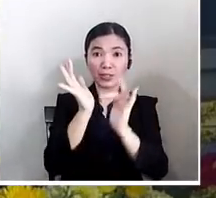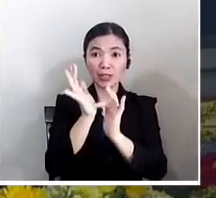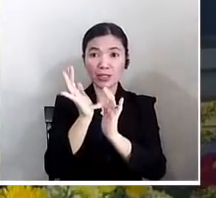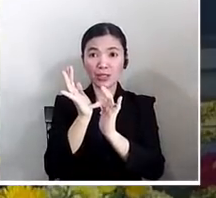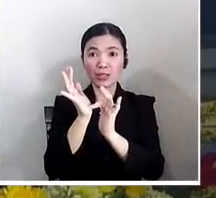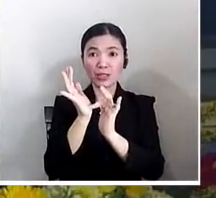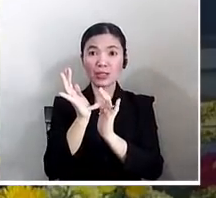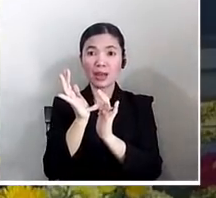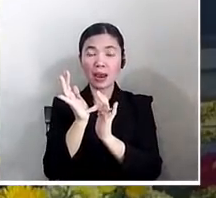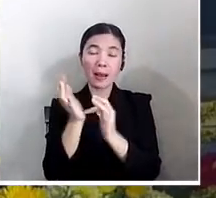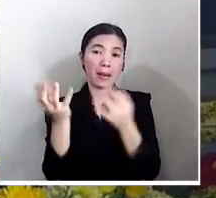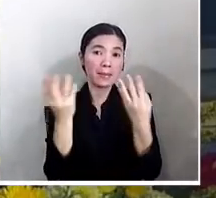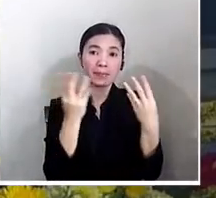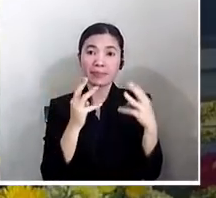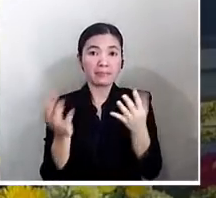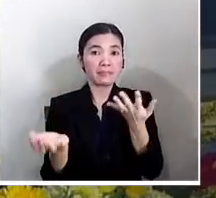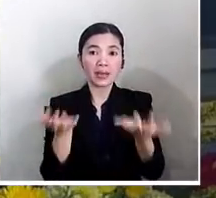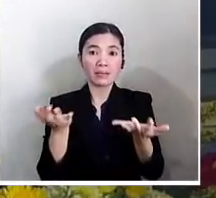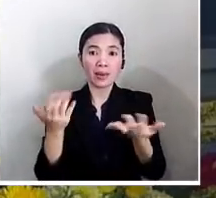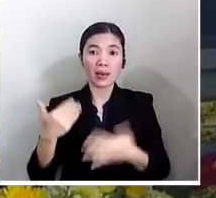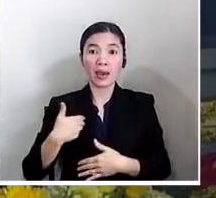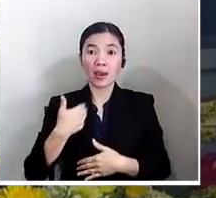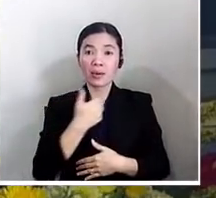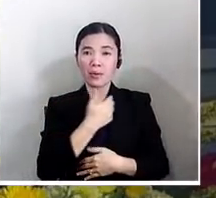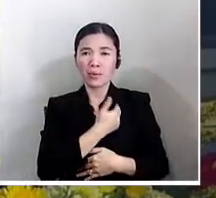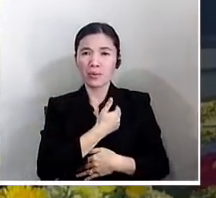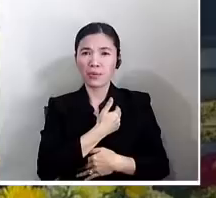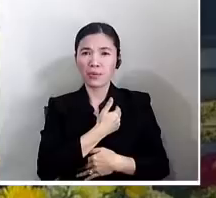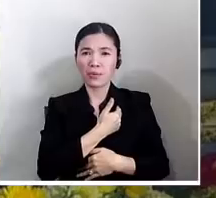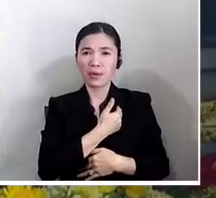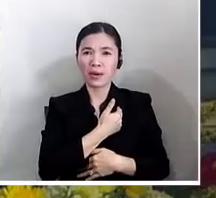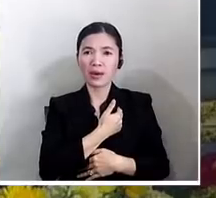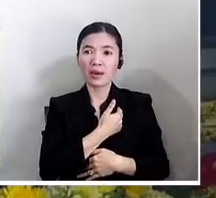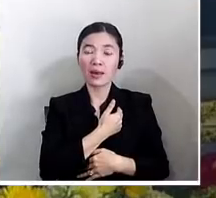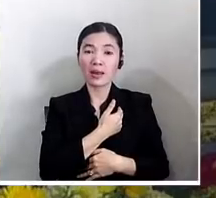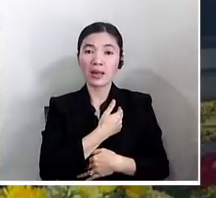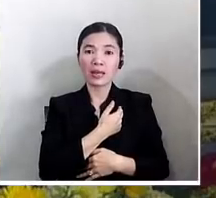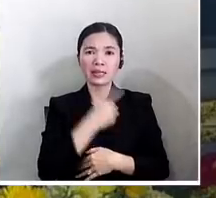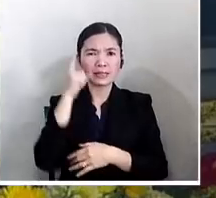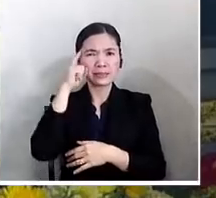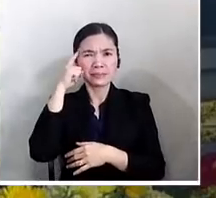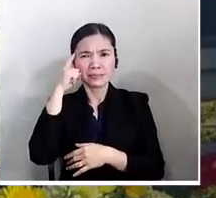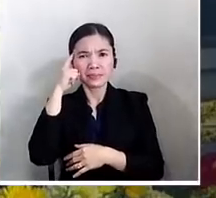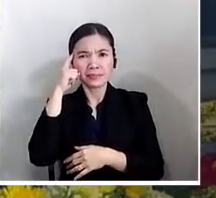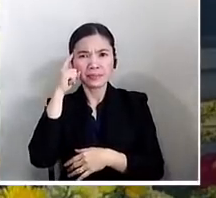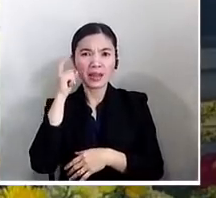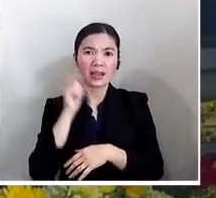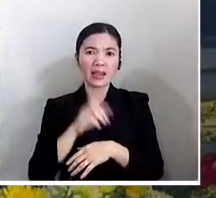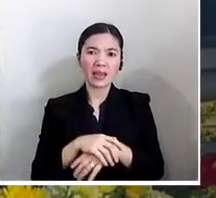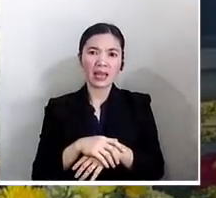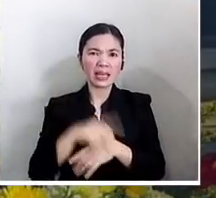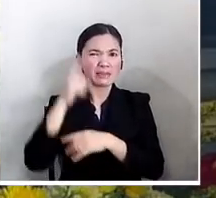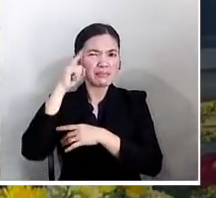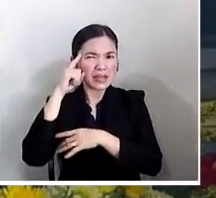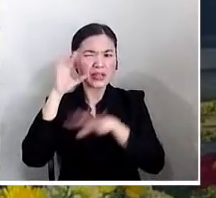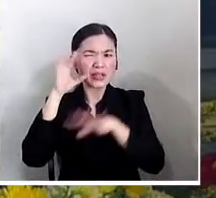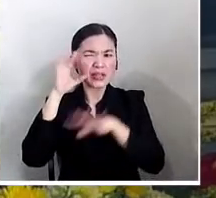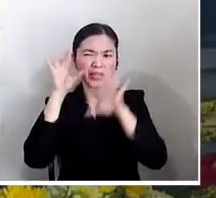maybe we will calculate the risk. If the risk is high,